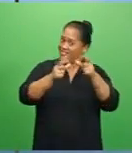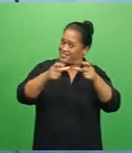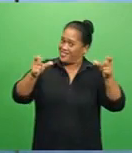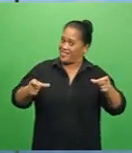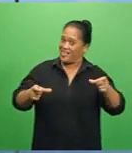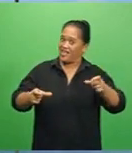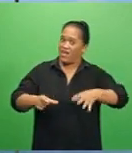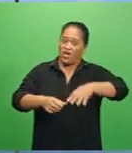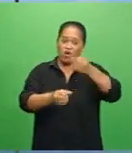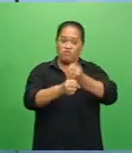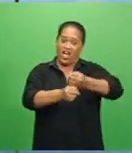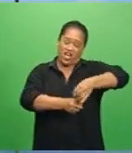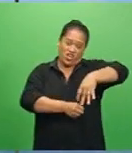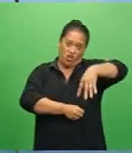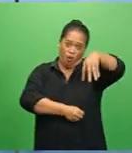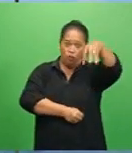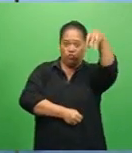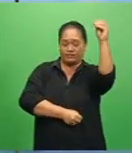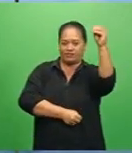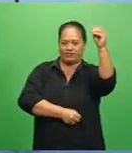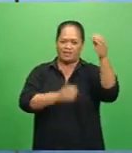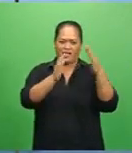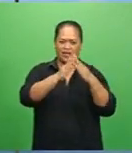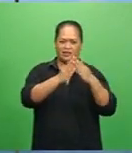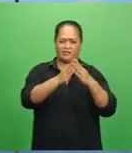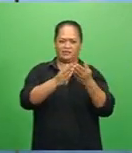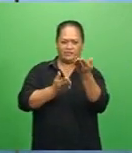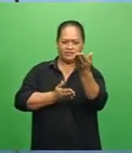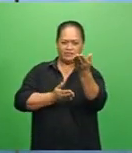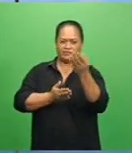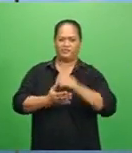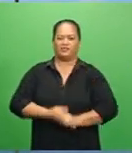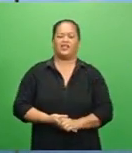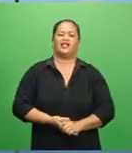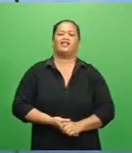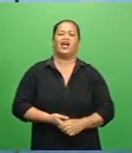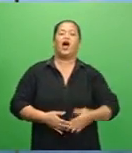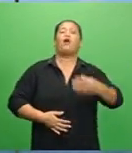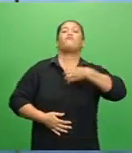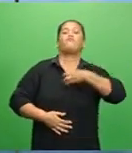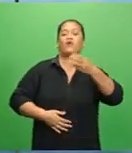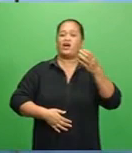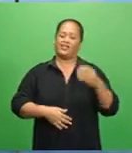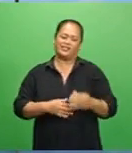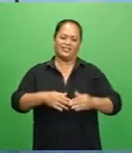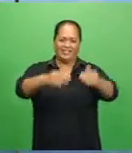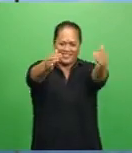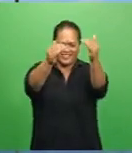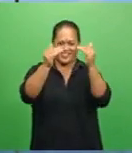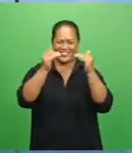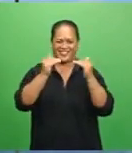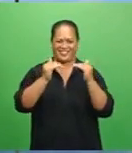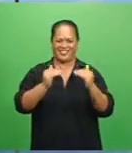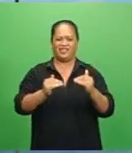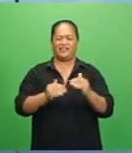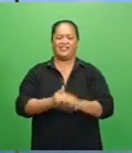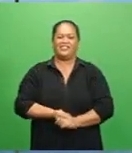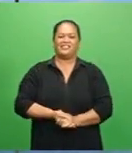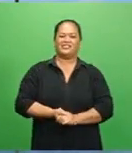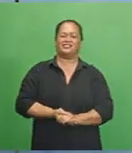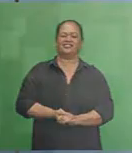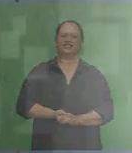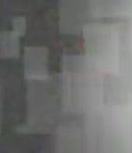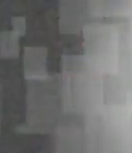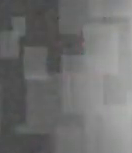and grace period for styrofoam ban begins today. For these stories and others, you can tune in daily to our sister radio station Gold